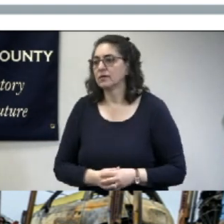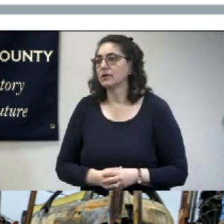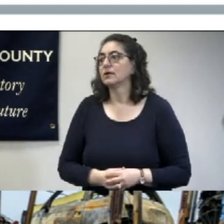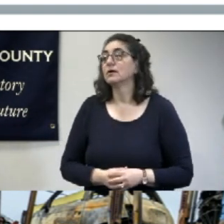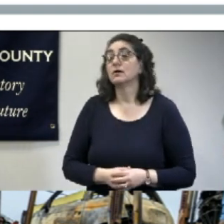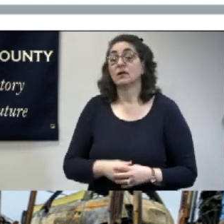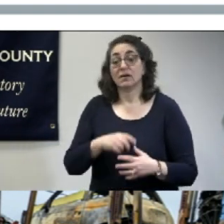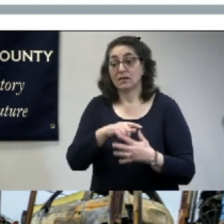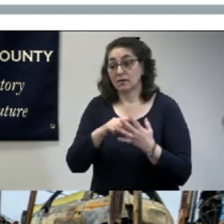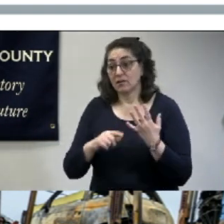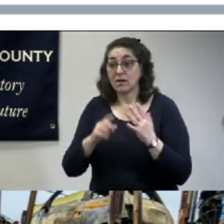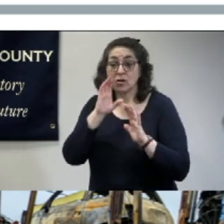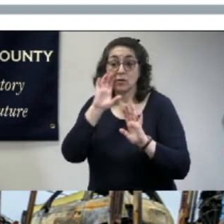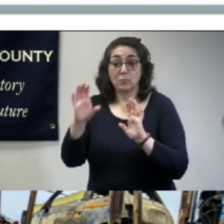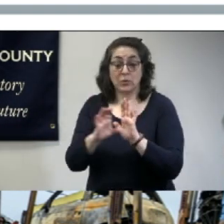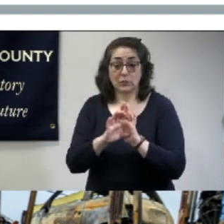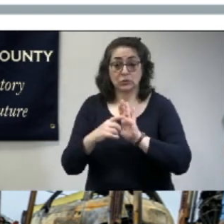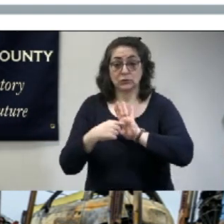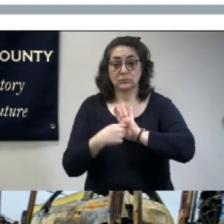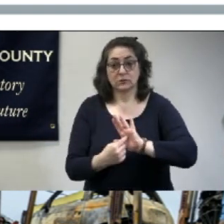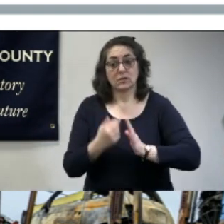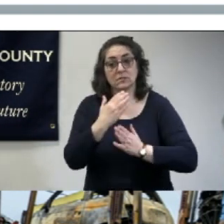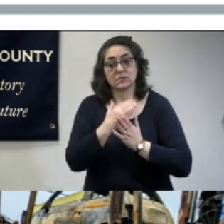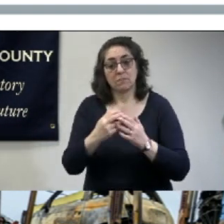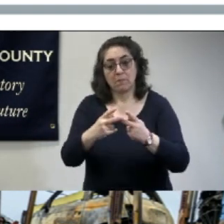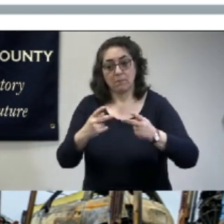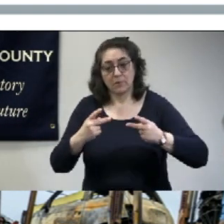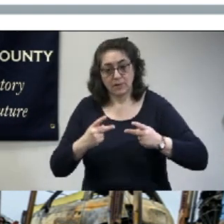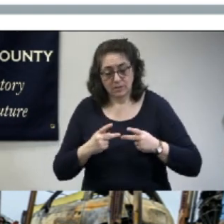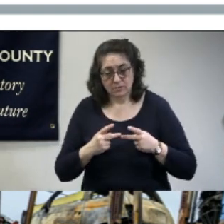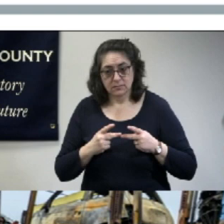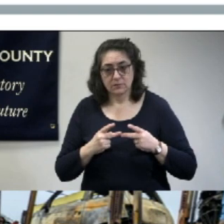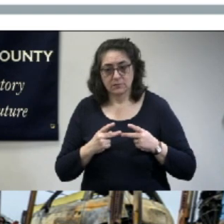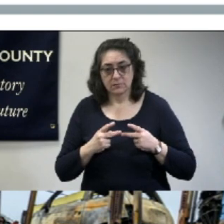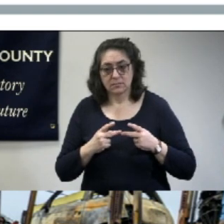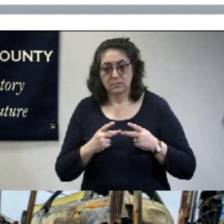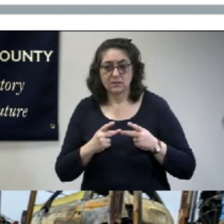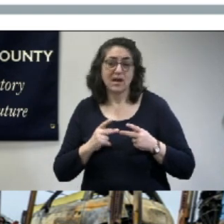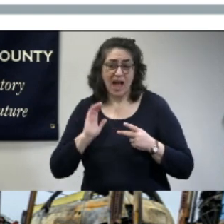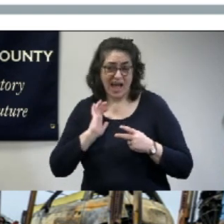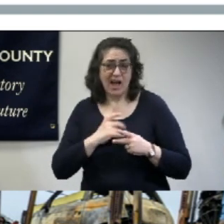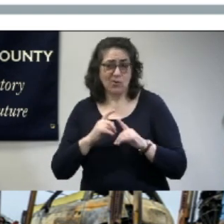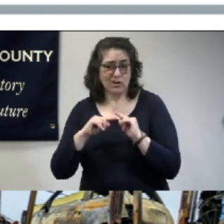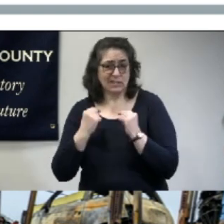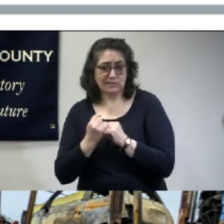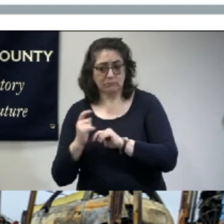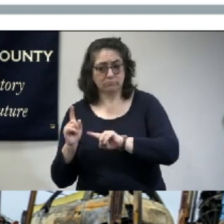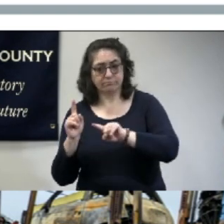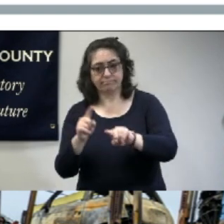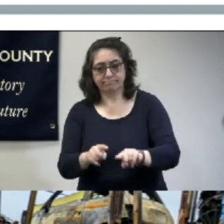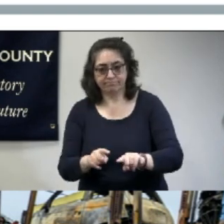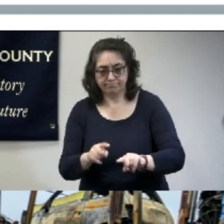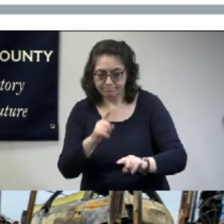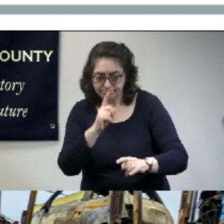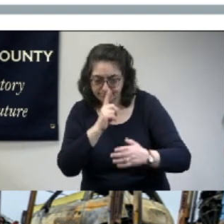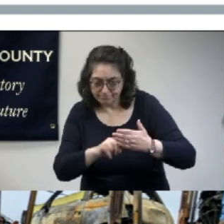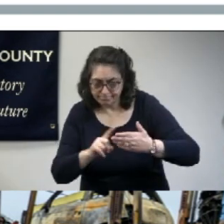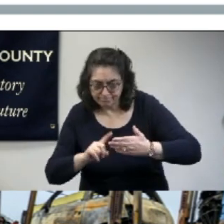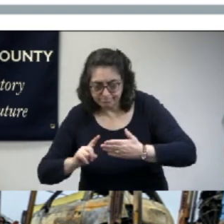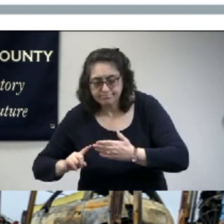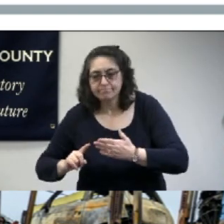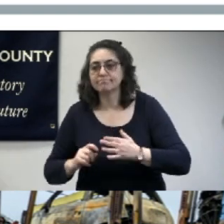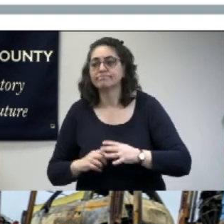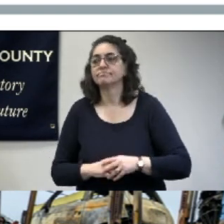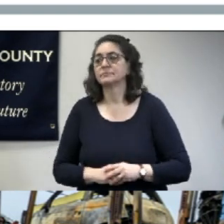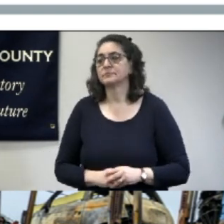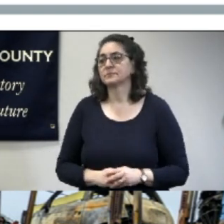These pictures here represent some of the places that our team responded to and in